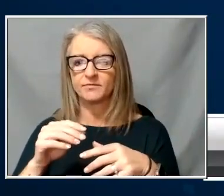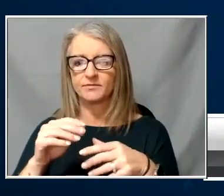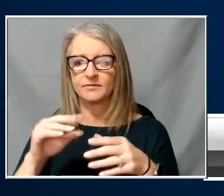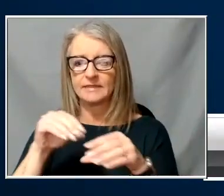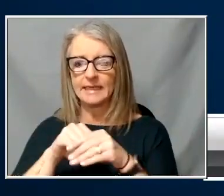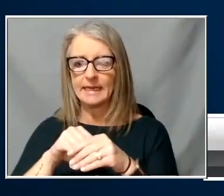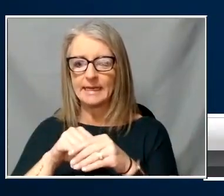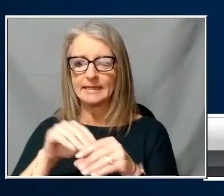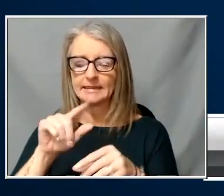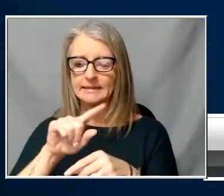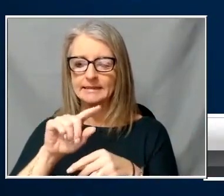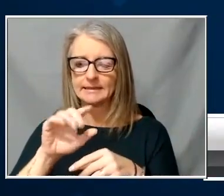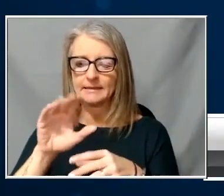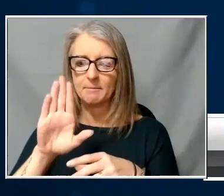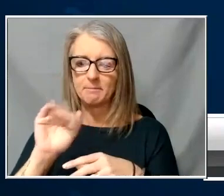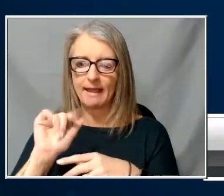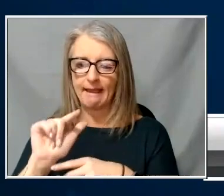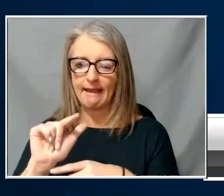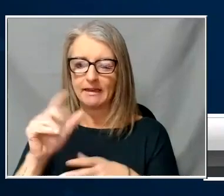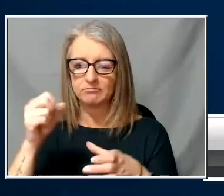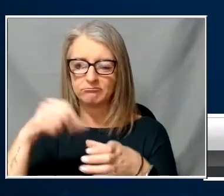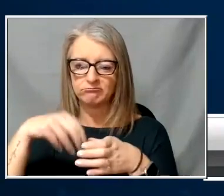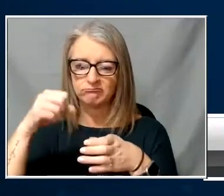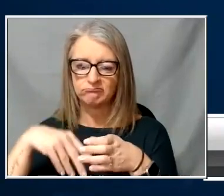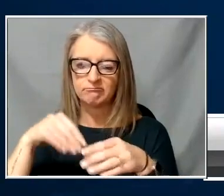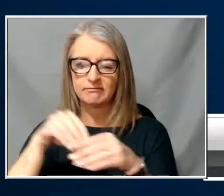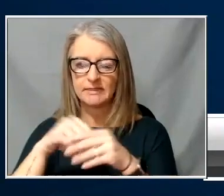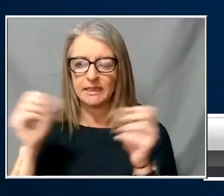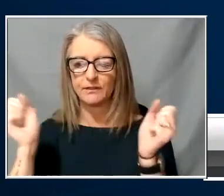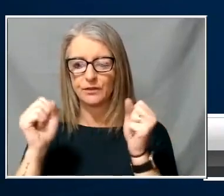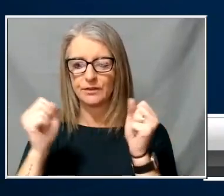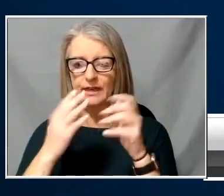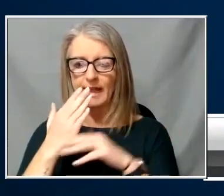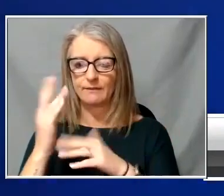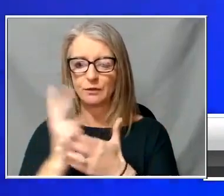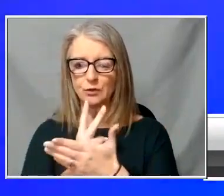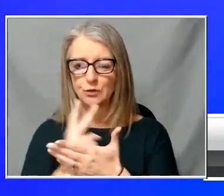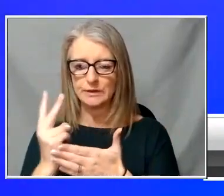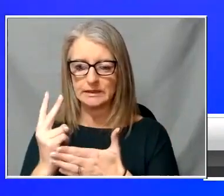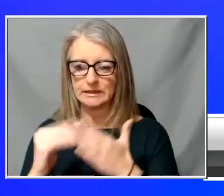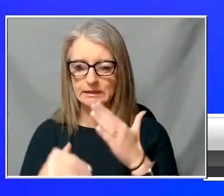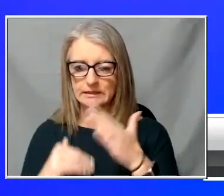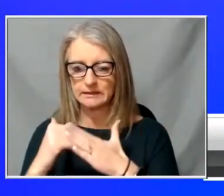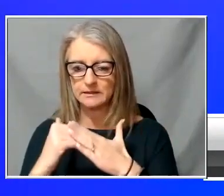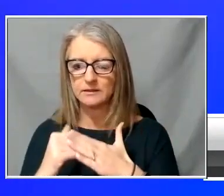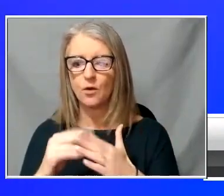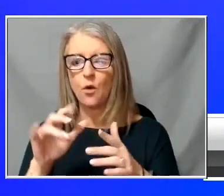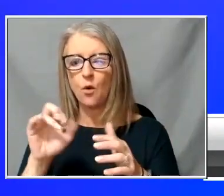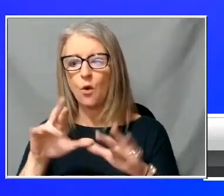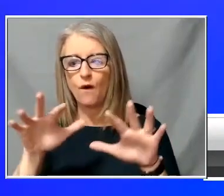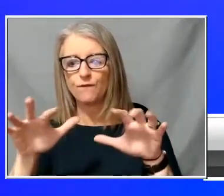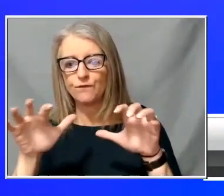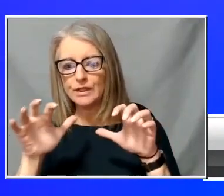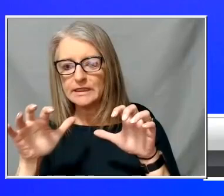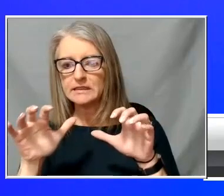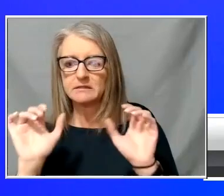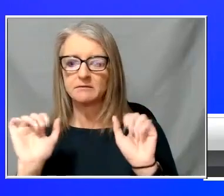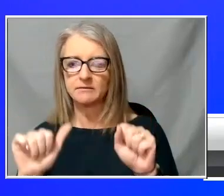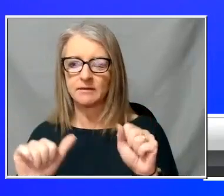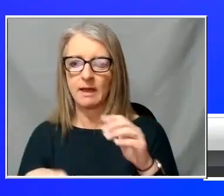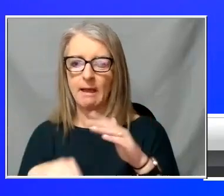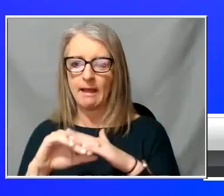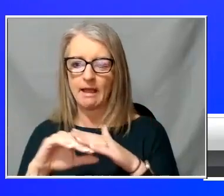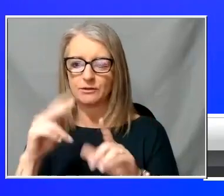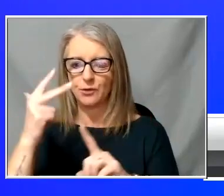bag. And store it in the refrigerator up to 2 weeks, or you can freeze it. You can make tons of them and freeze them up to